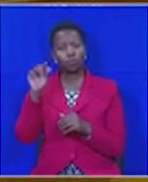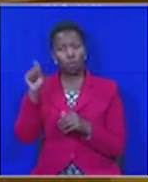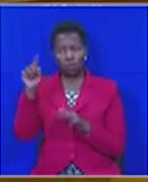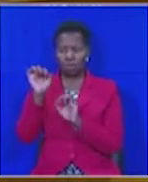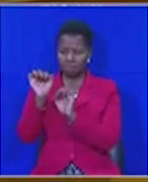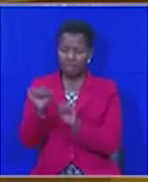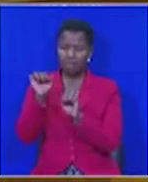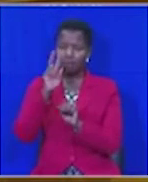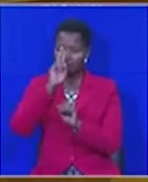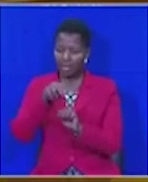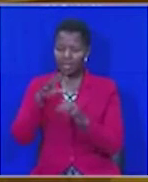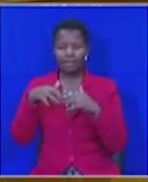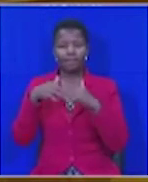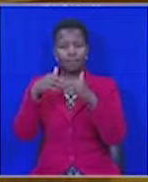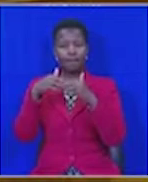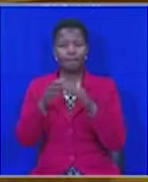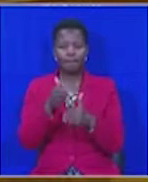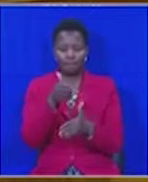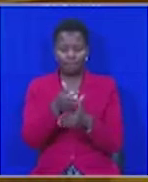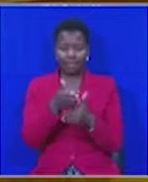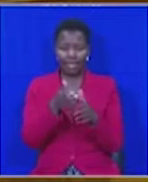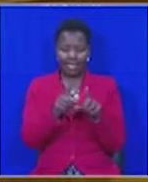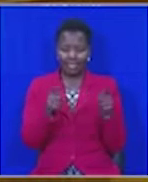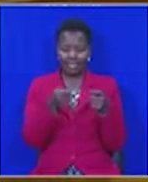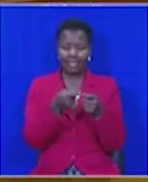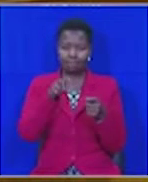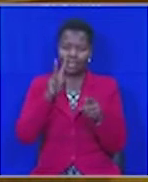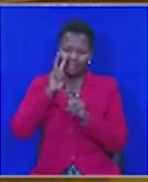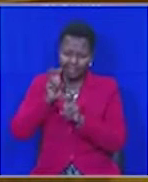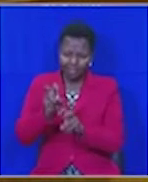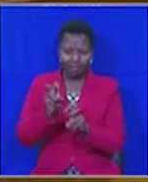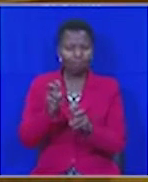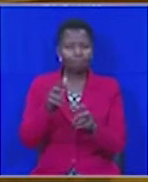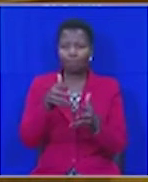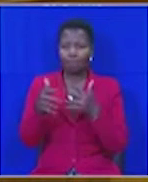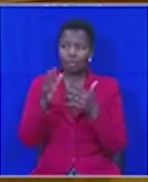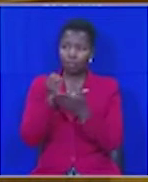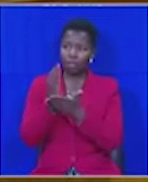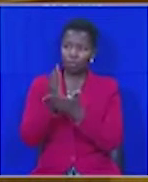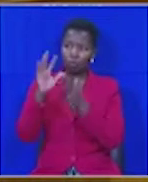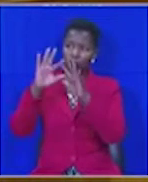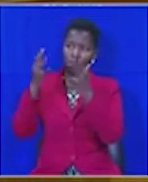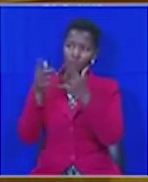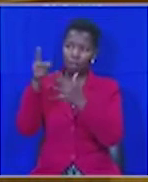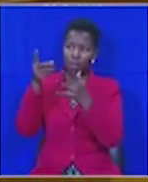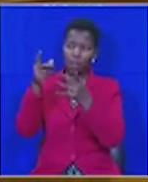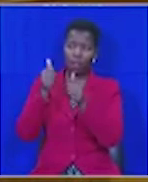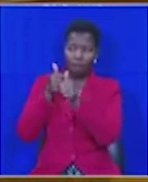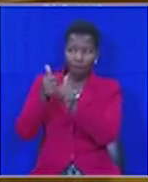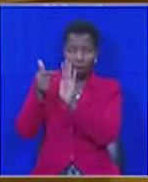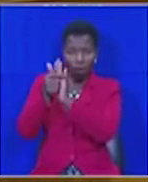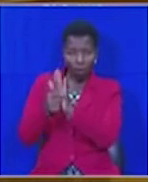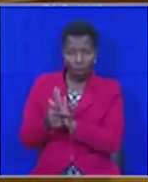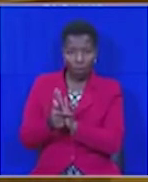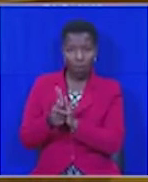Action Task Force and encouraged FATF to monitor global compliance with anti-money laundering and combating